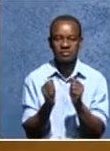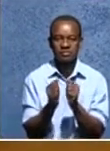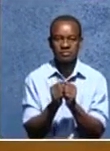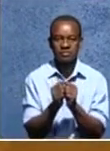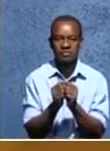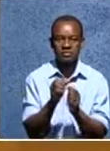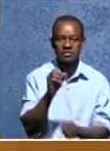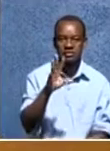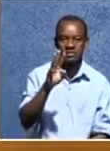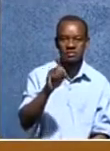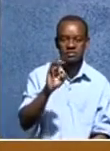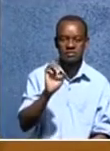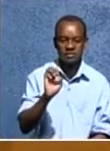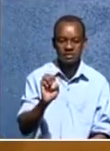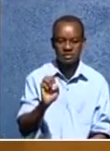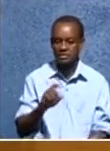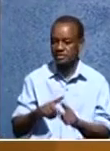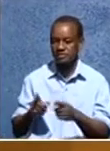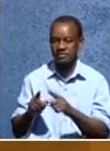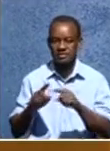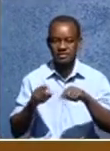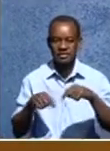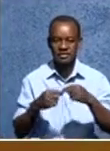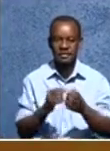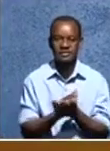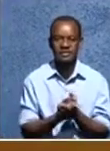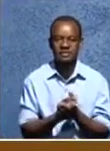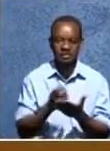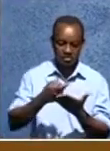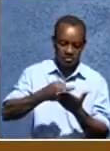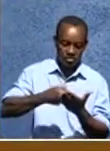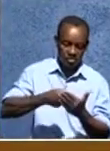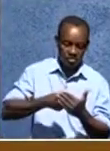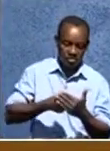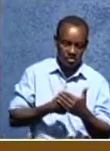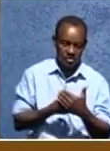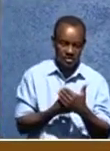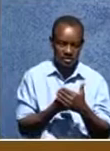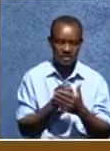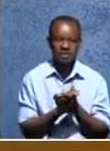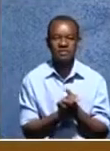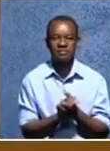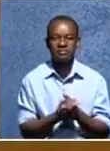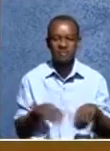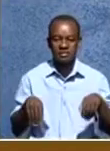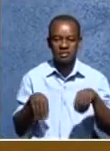leather goods, arts and crafts, upholstery, bakery and related services, and many